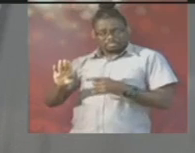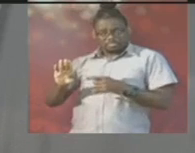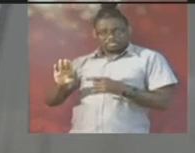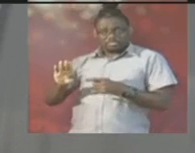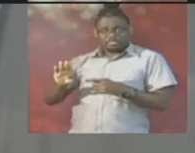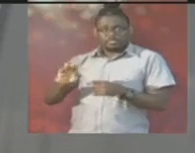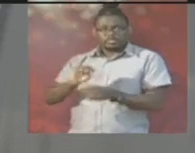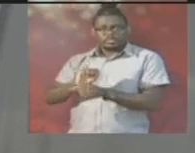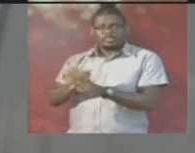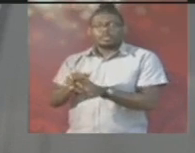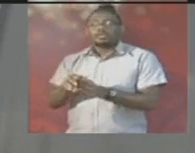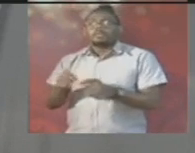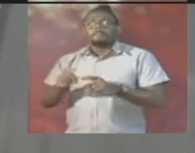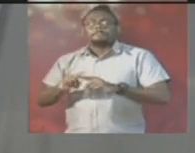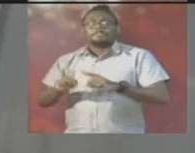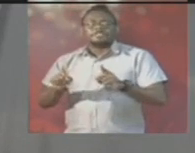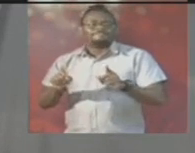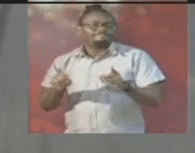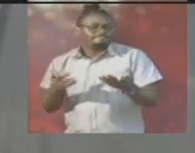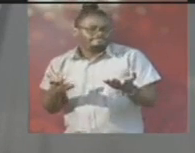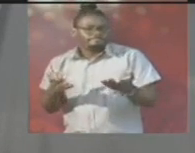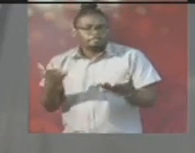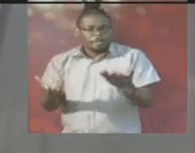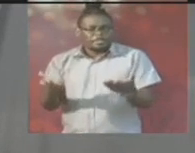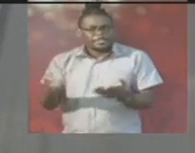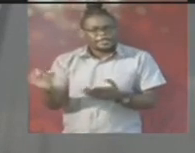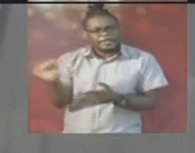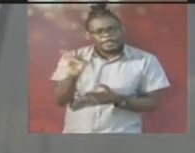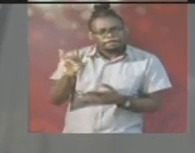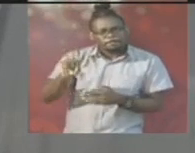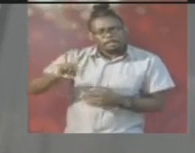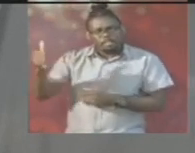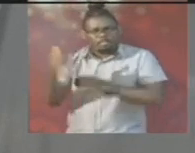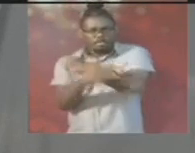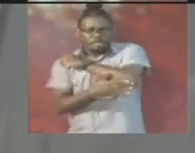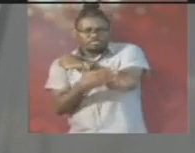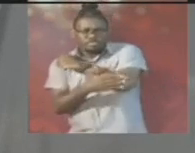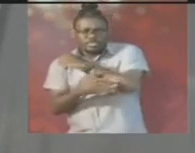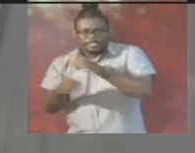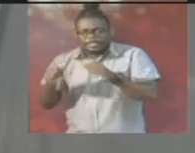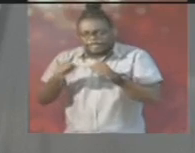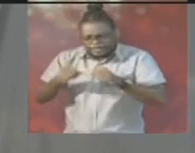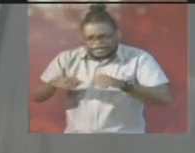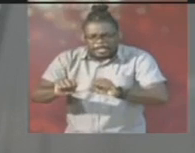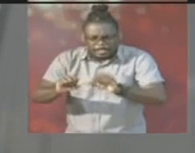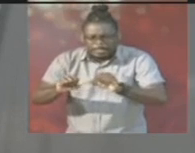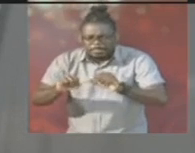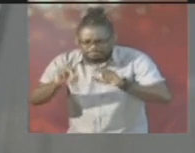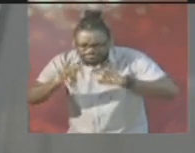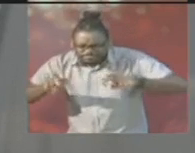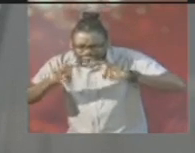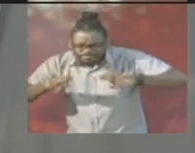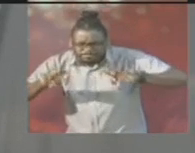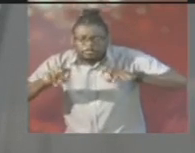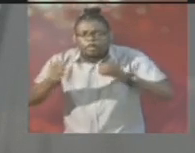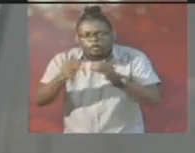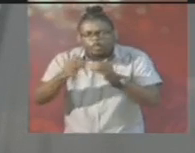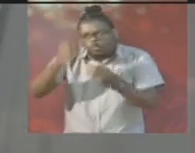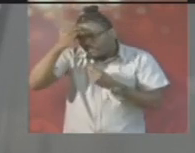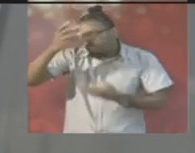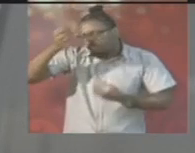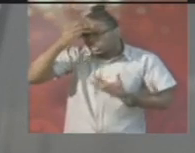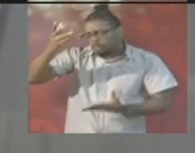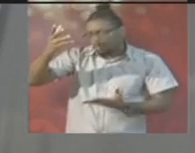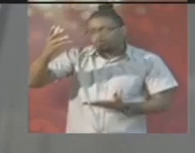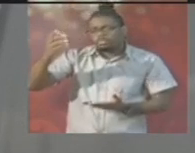which means you'll see the same thing in other countries, that needs to be confirmed still. And the impact of P1 on disease